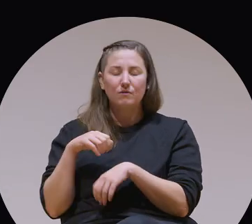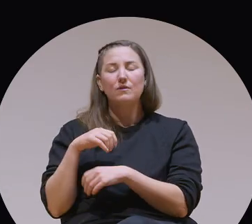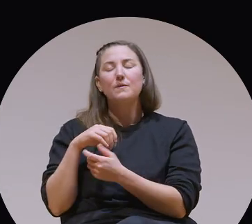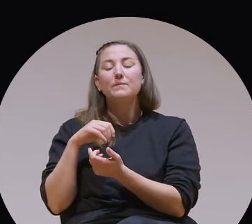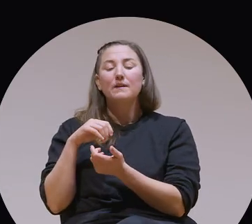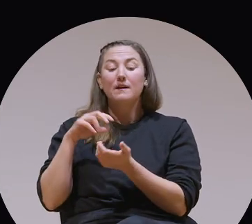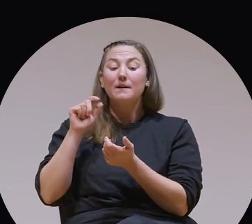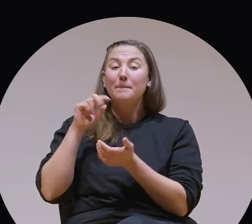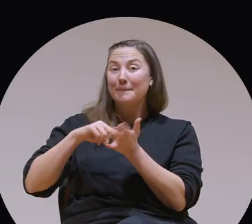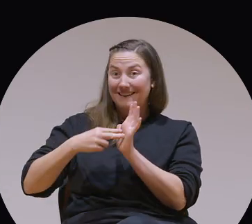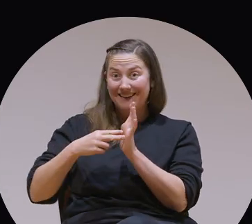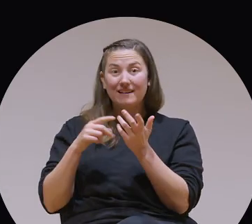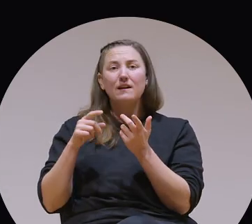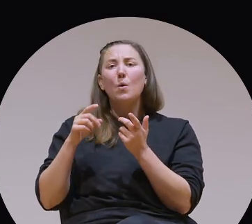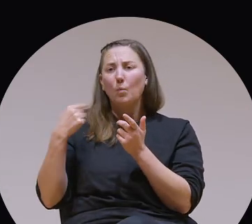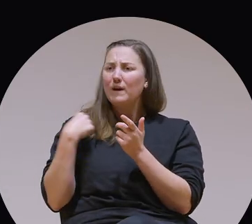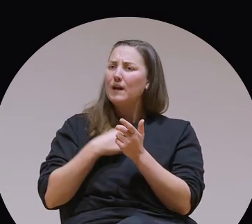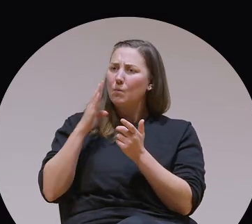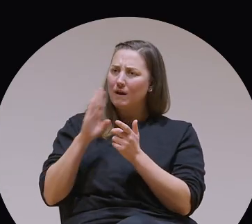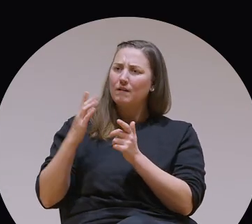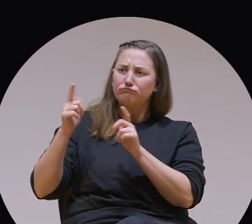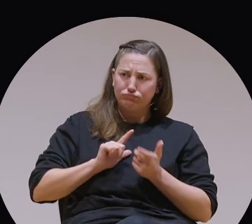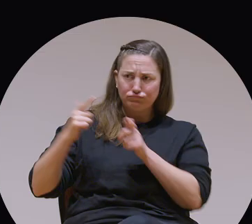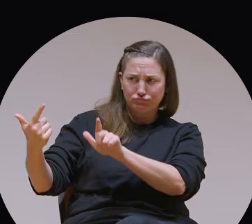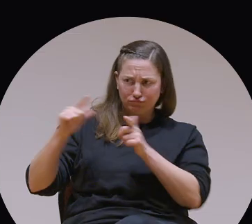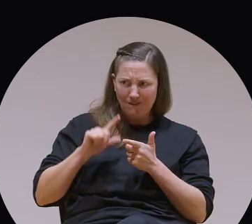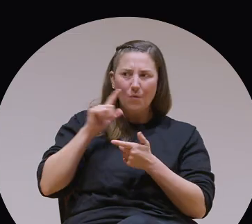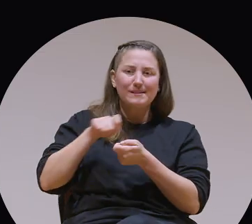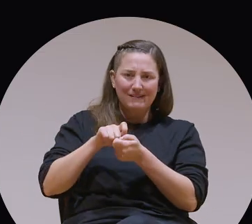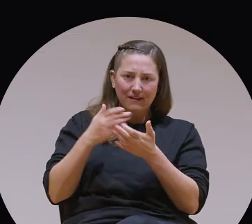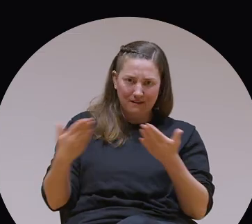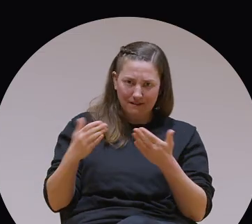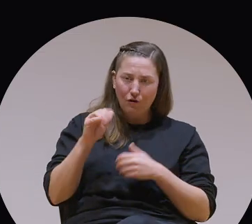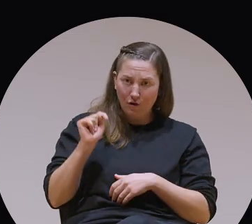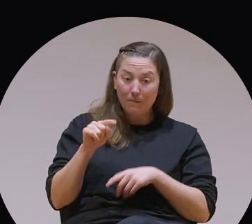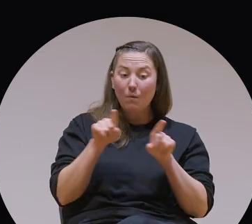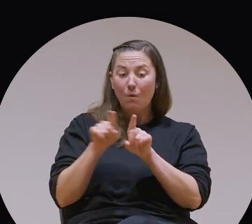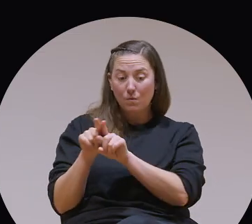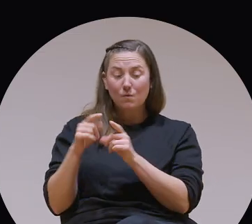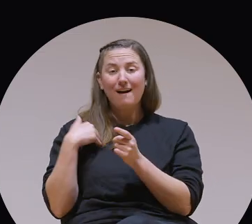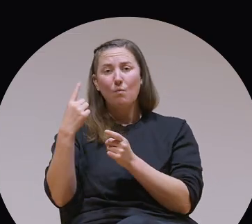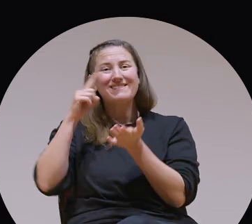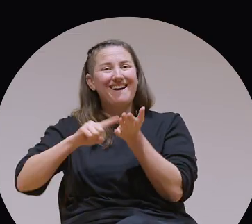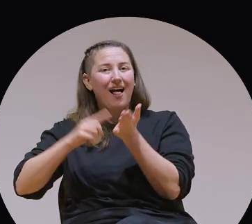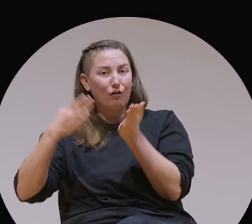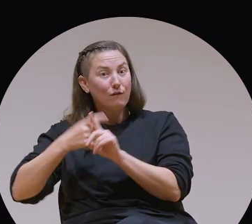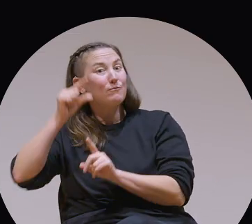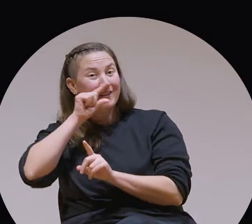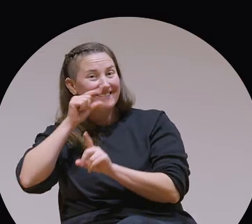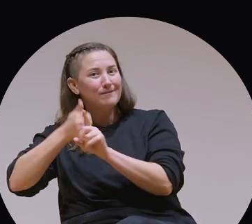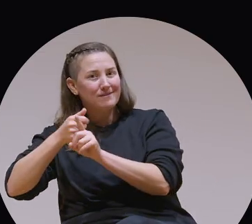where not only will there be a rotation of these Cycladic figures, but there's also a scholar who's come from Greece who